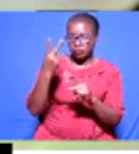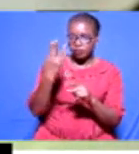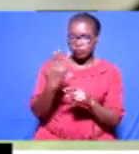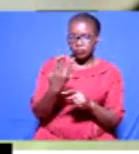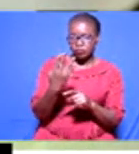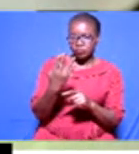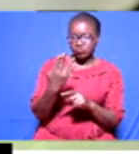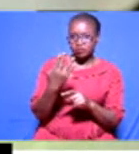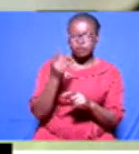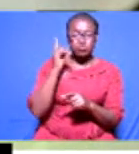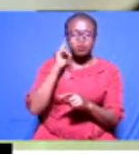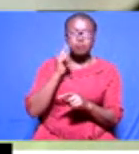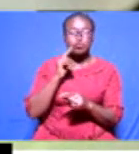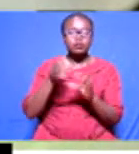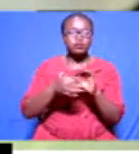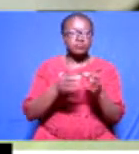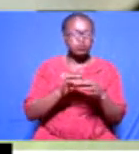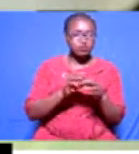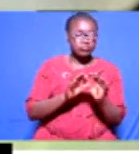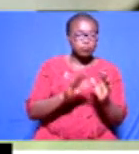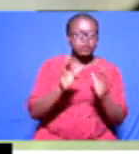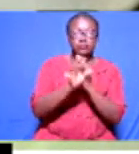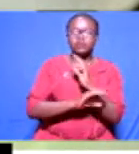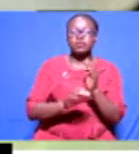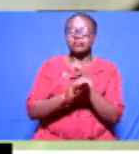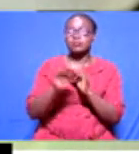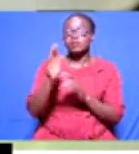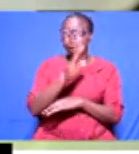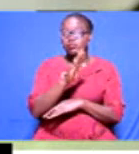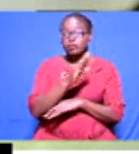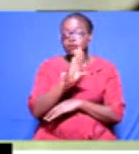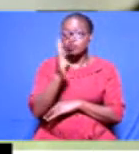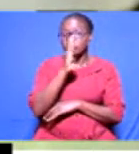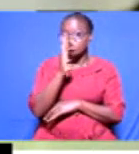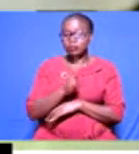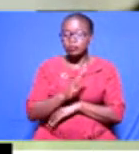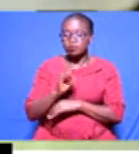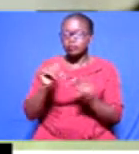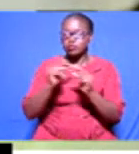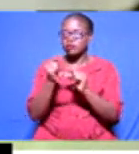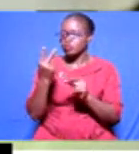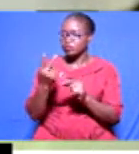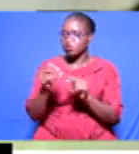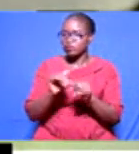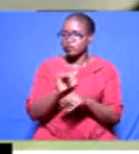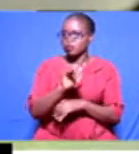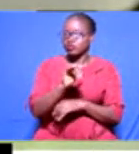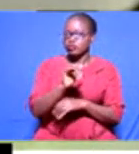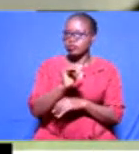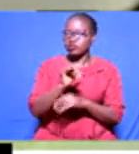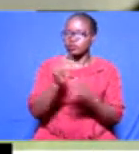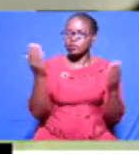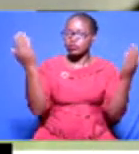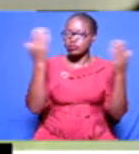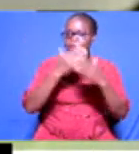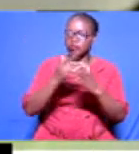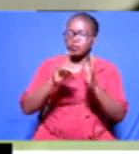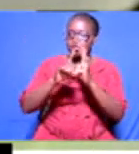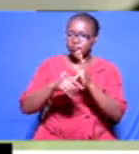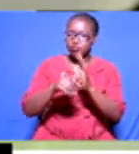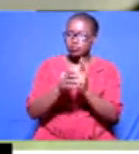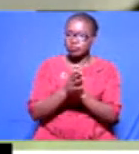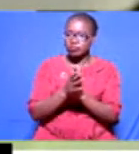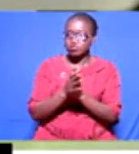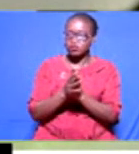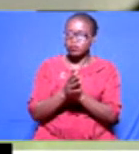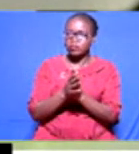Deaflympics left the country today evening for Brazil, with the second batch expected to leave the country later tonight. The contingent comprised